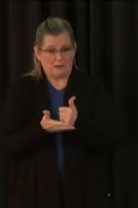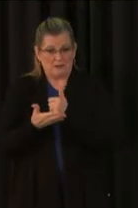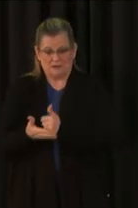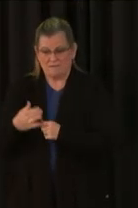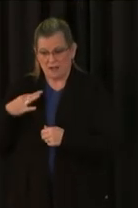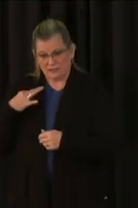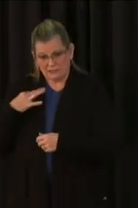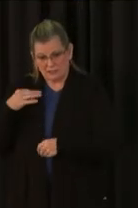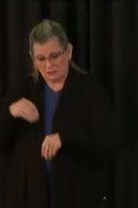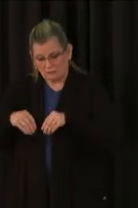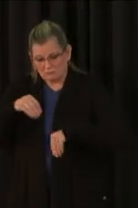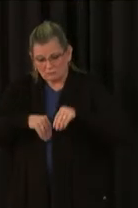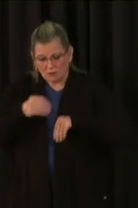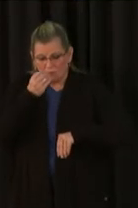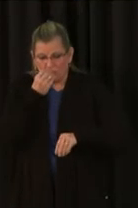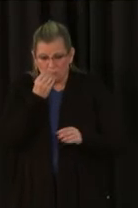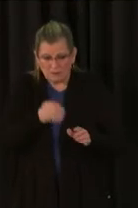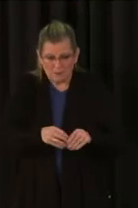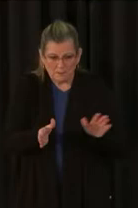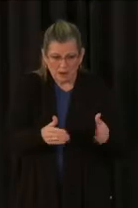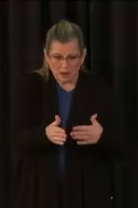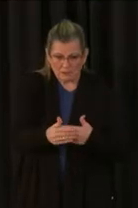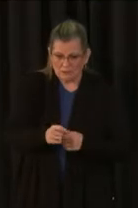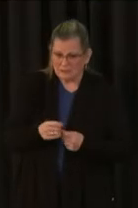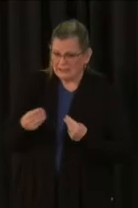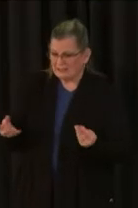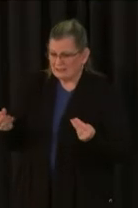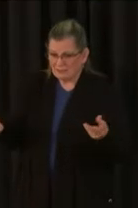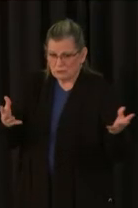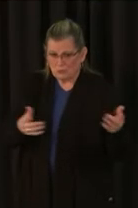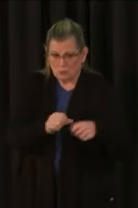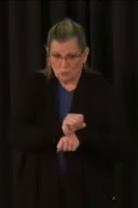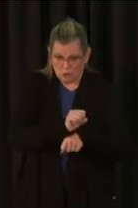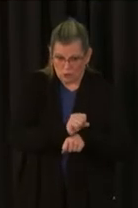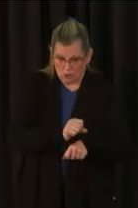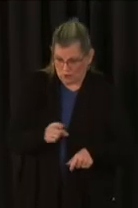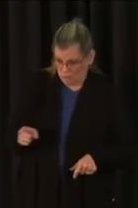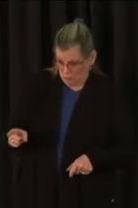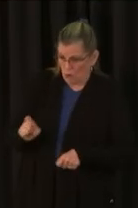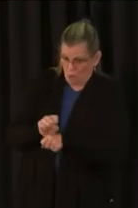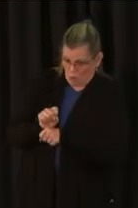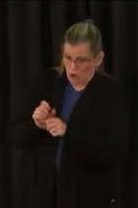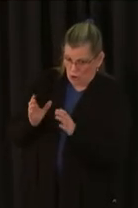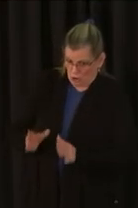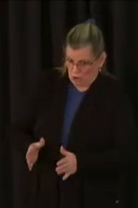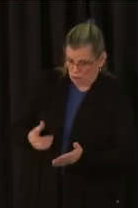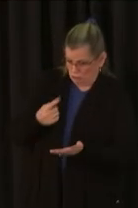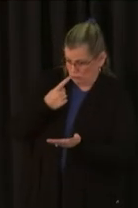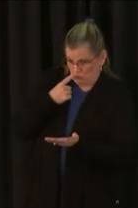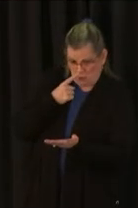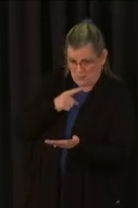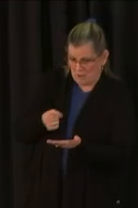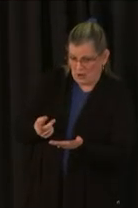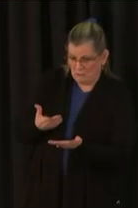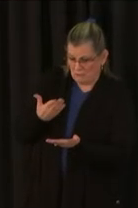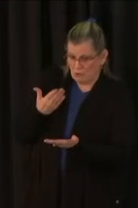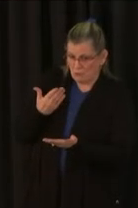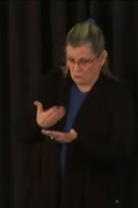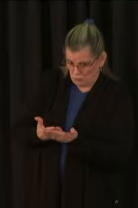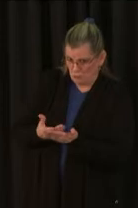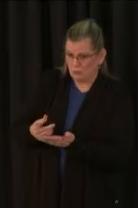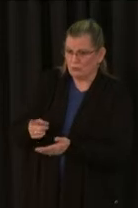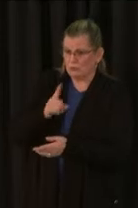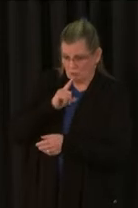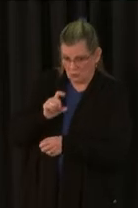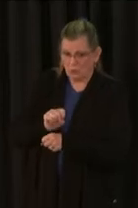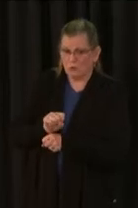kits to our workers. And if you are a worker and you have proof that you are a worker